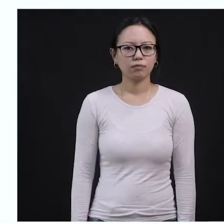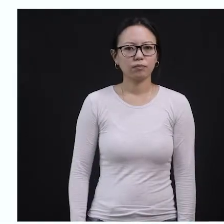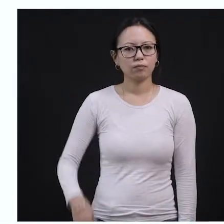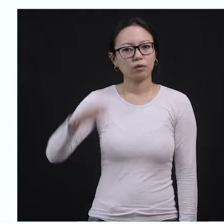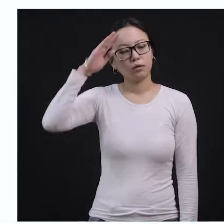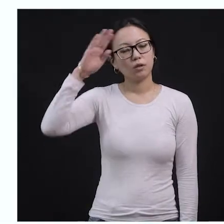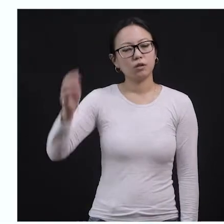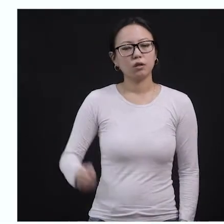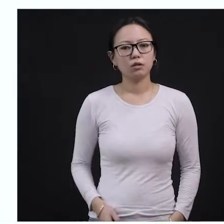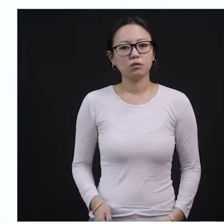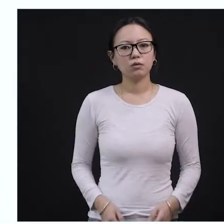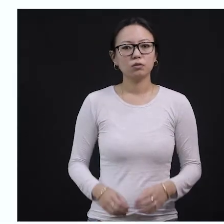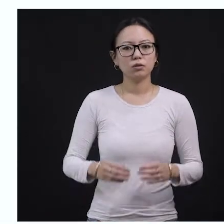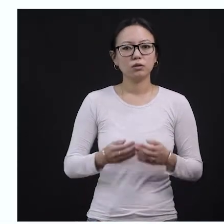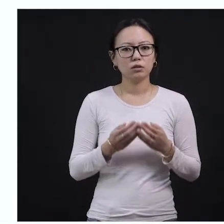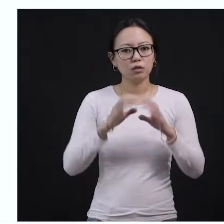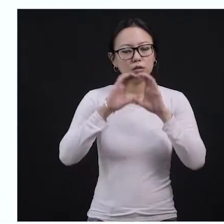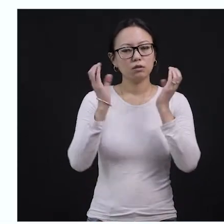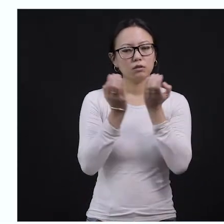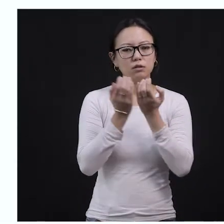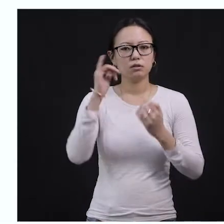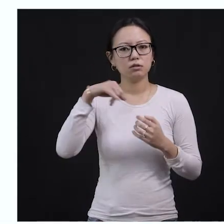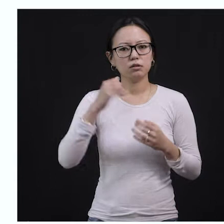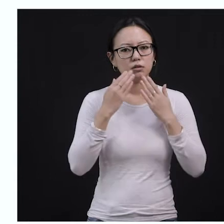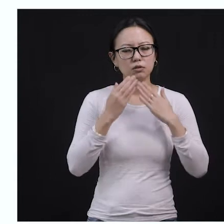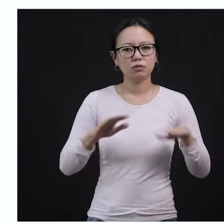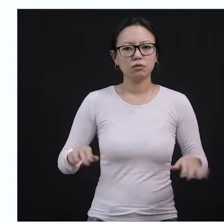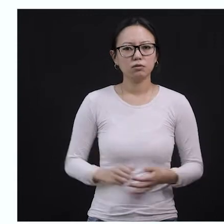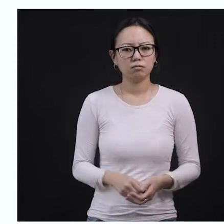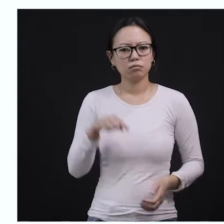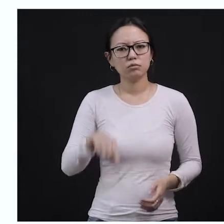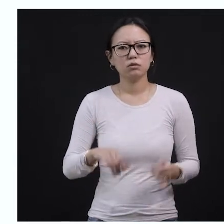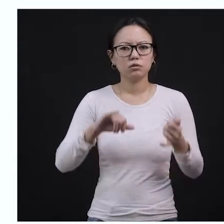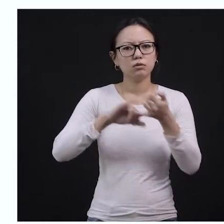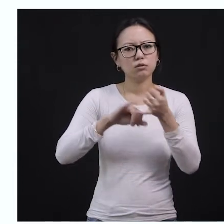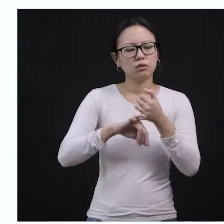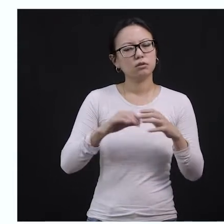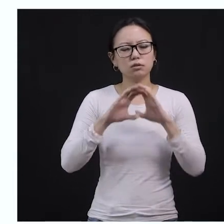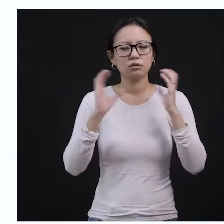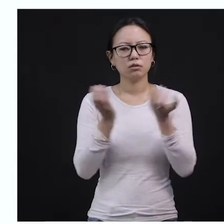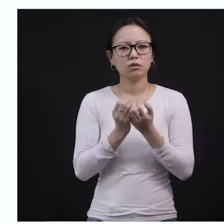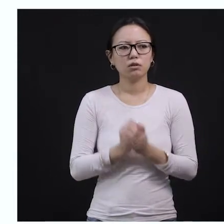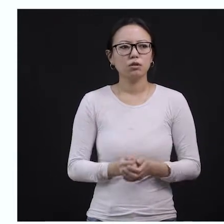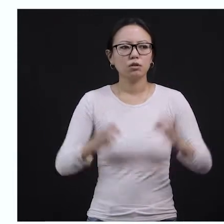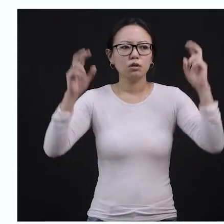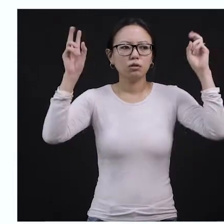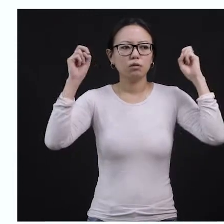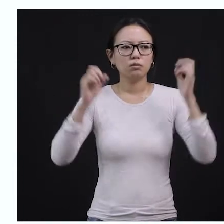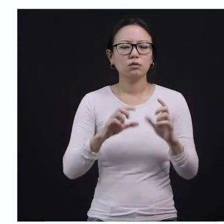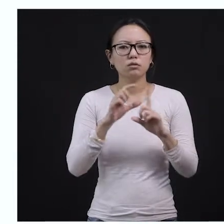Hello, students of class 6. This is social science, and today our topic is